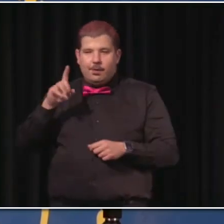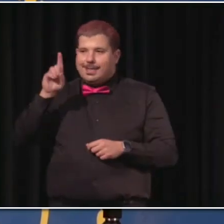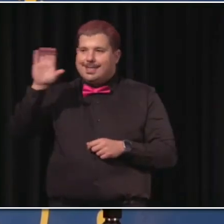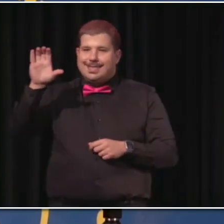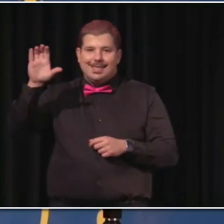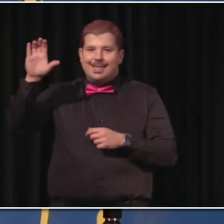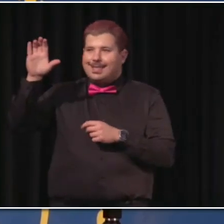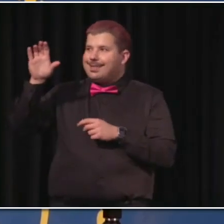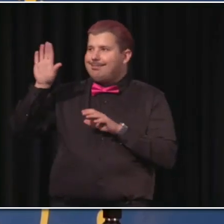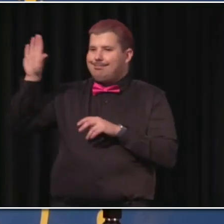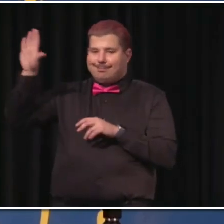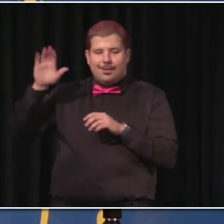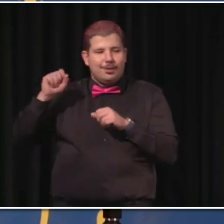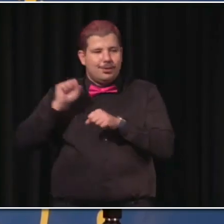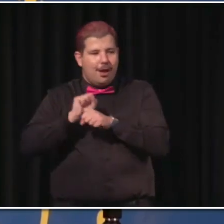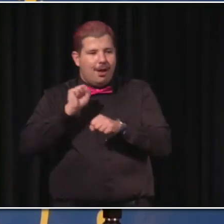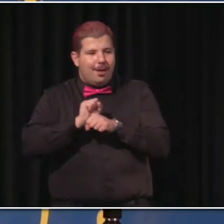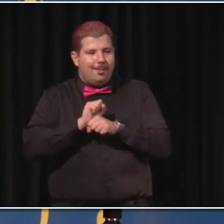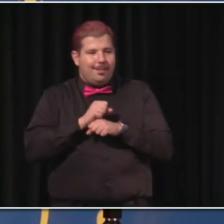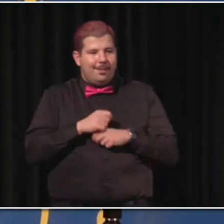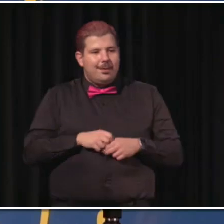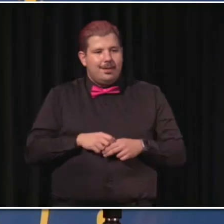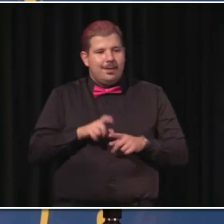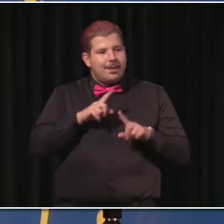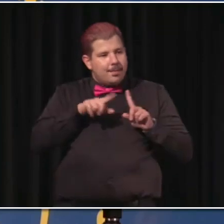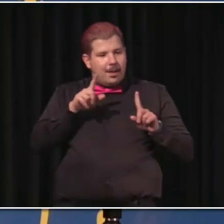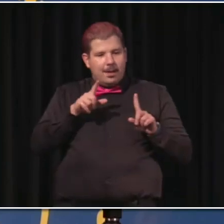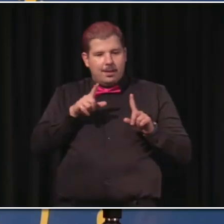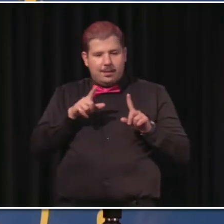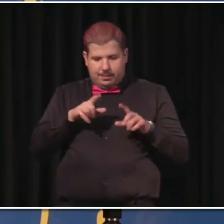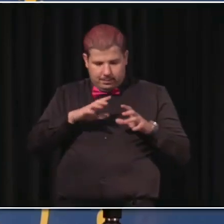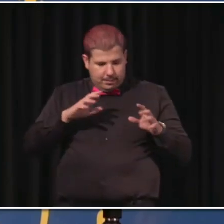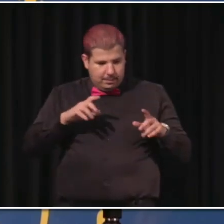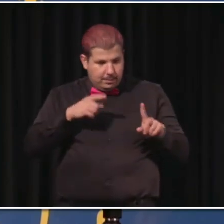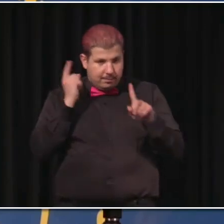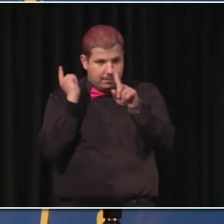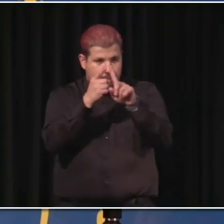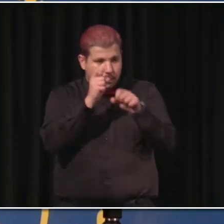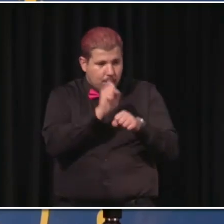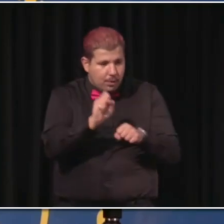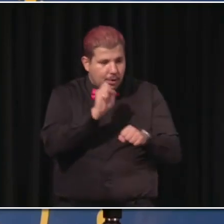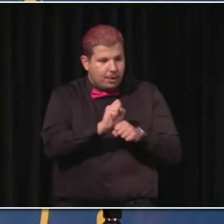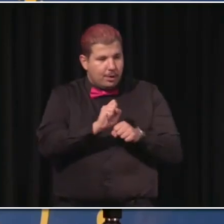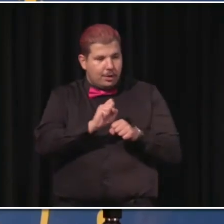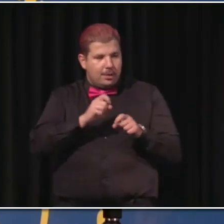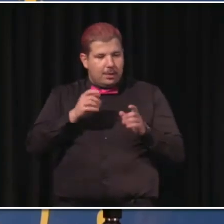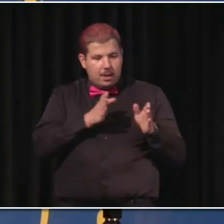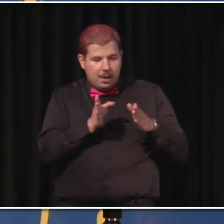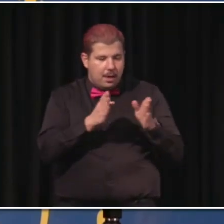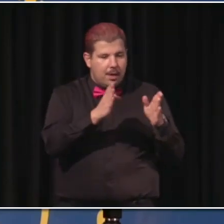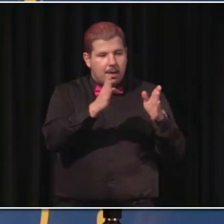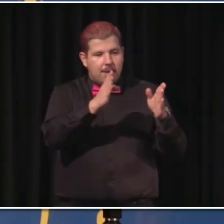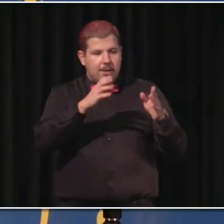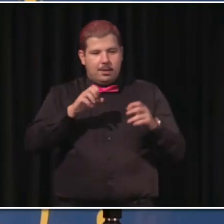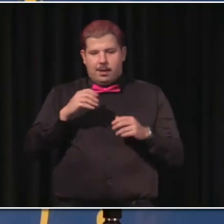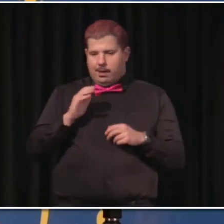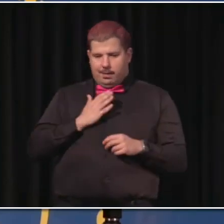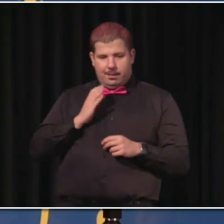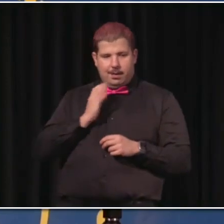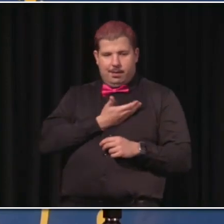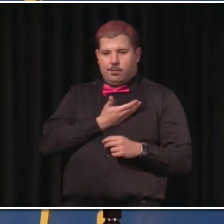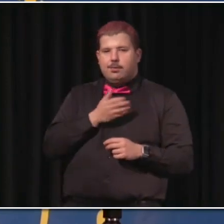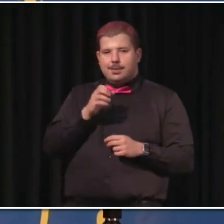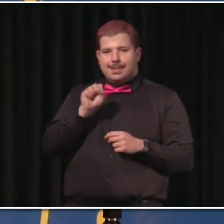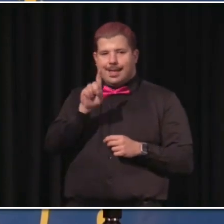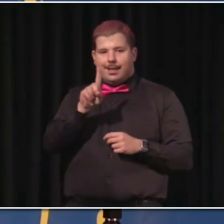DC to do its job, but by taking the wheel of our own destiny and steering our own San Diego County